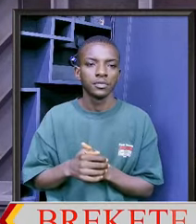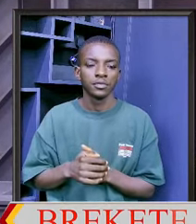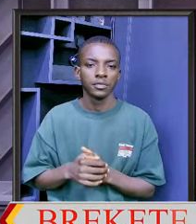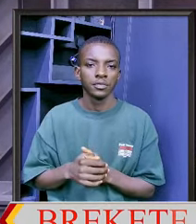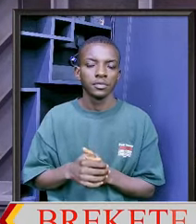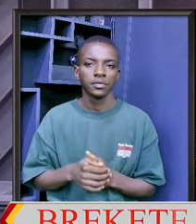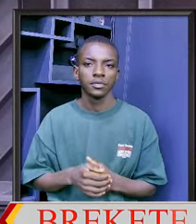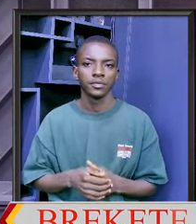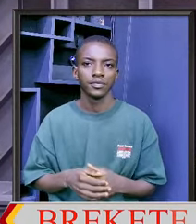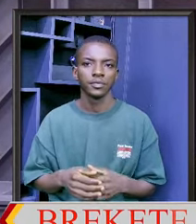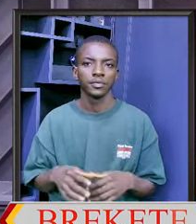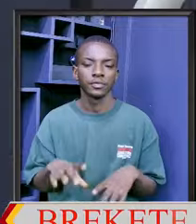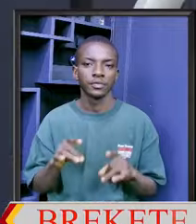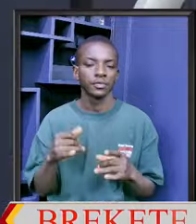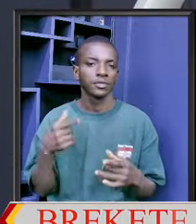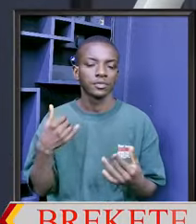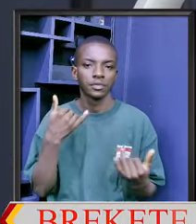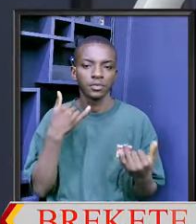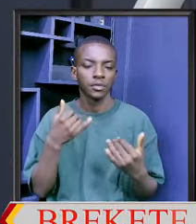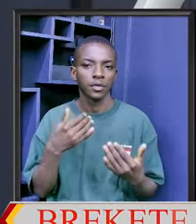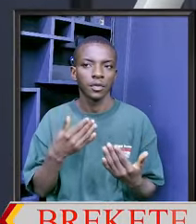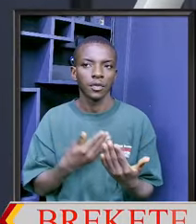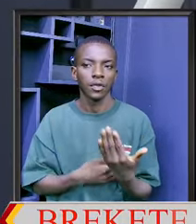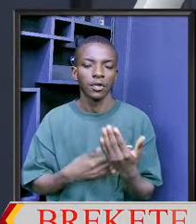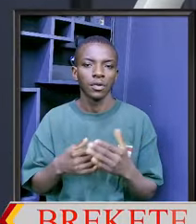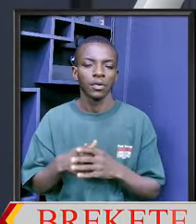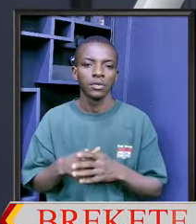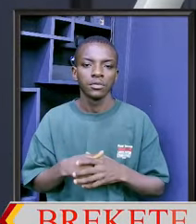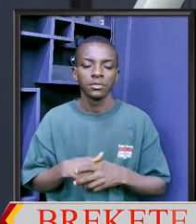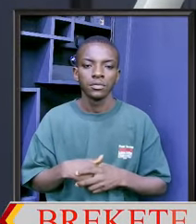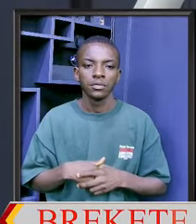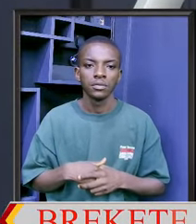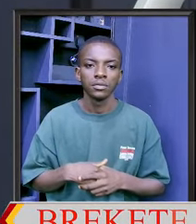080-33-22-11-49. Uh-huh, make we take this call. Hello, good morning.